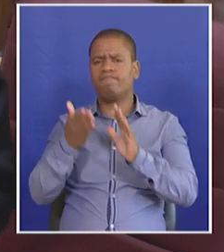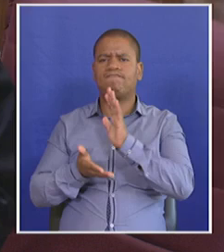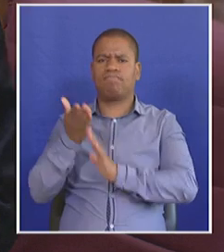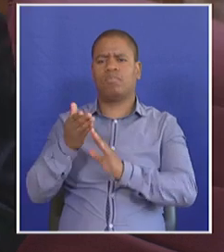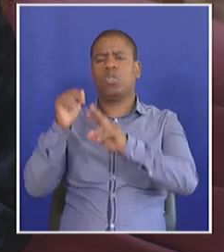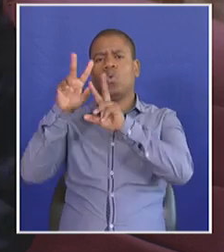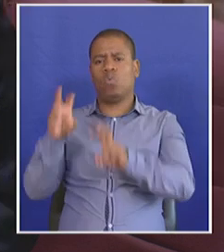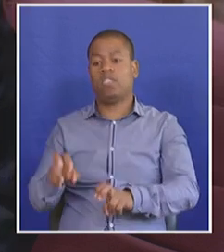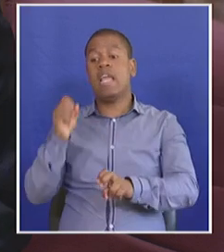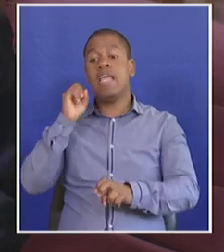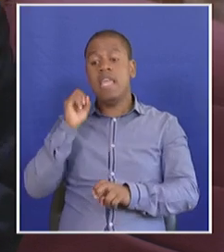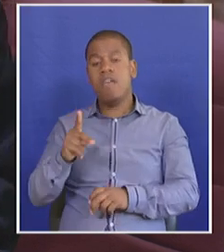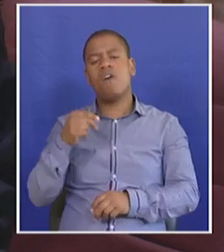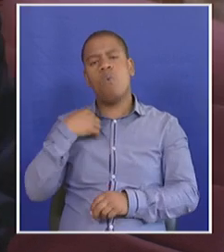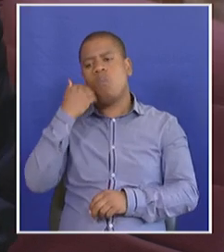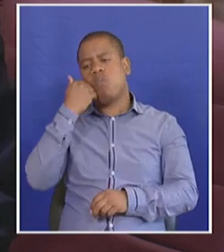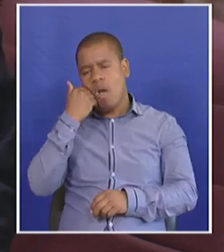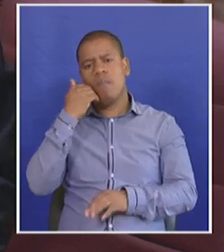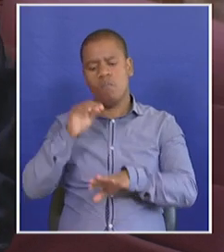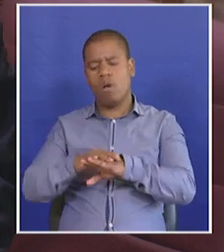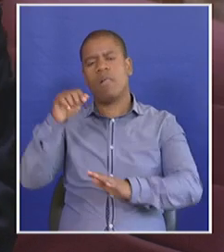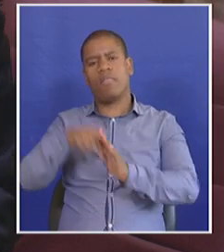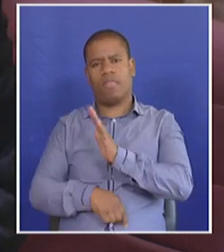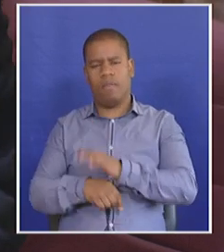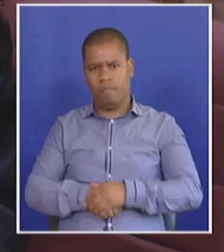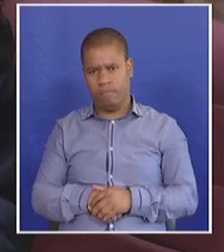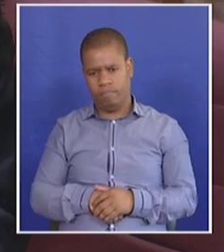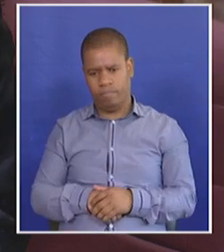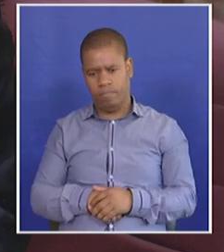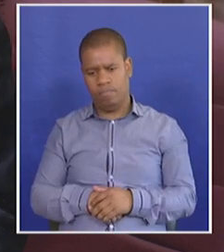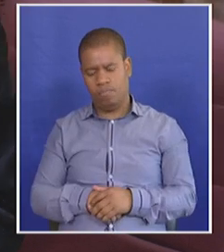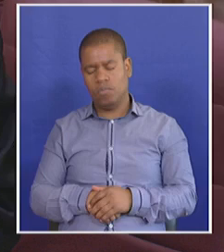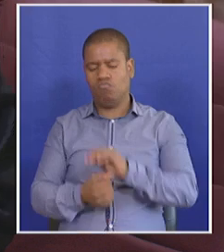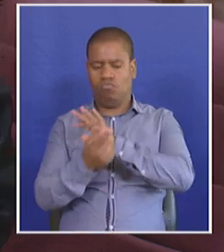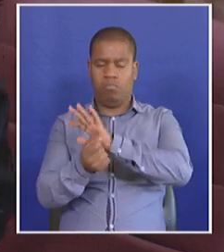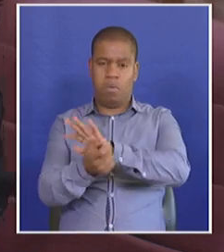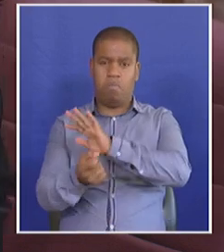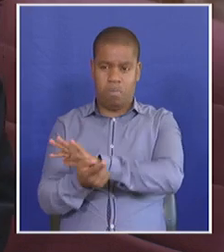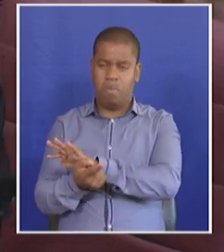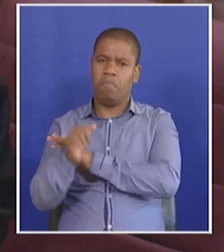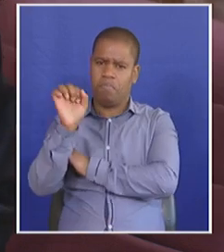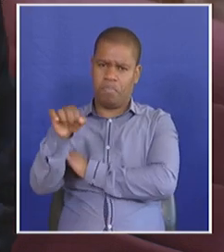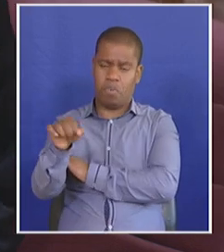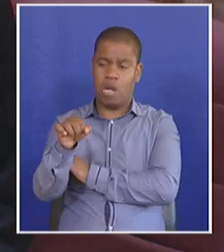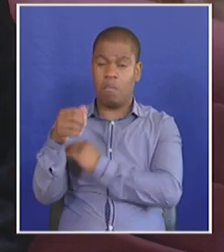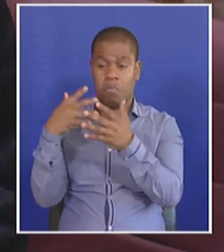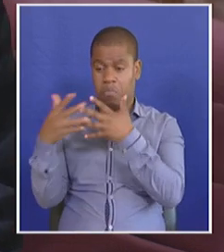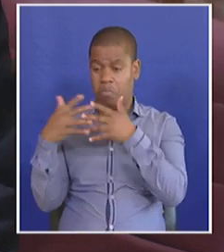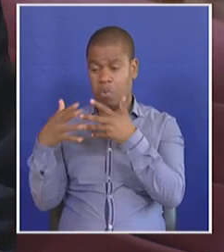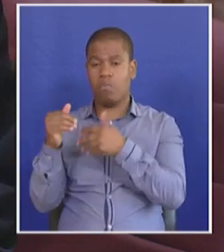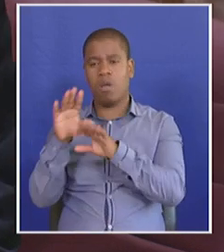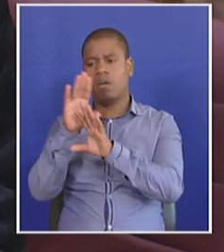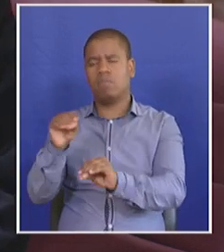if you want the detail of what's happening in that case or not happening, as the case may be. What I've been asked is a